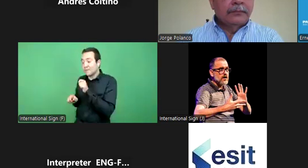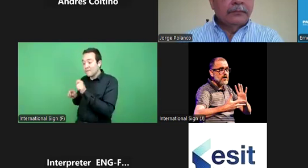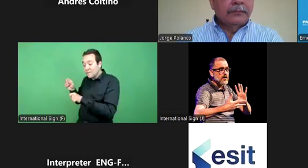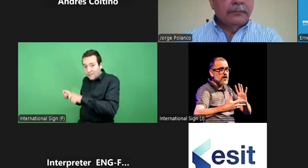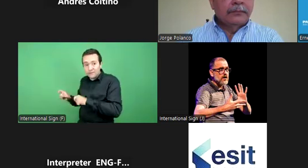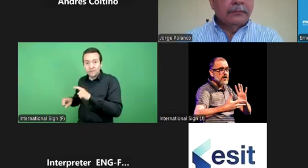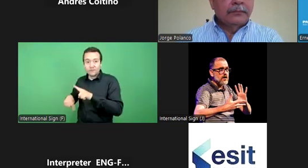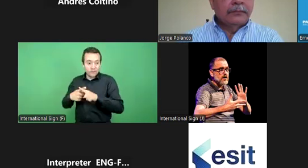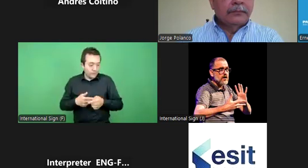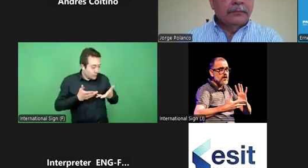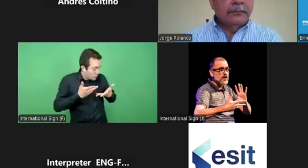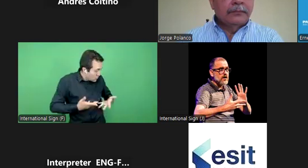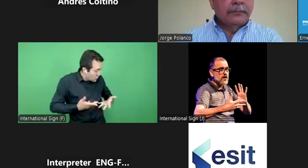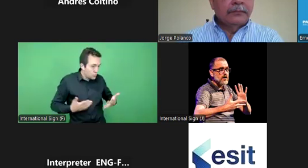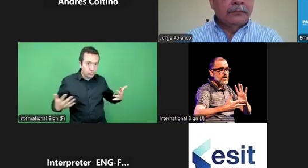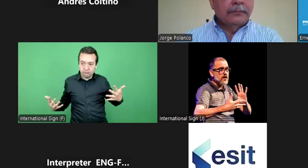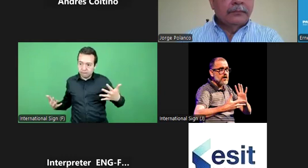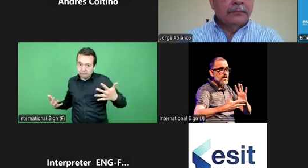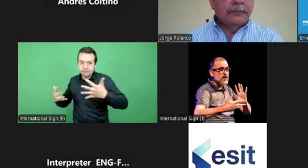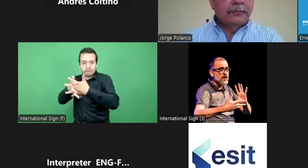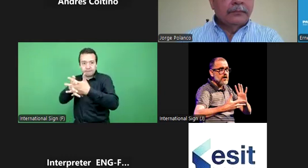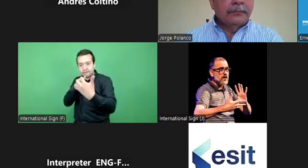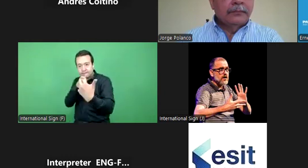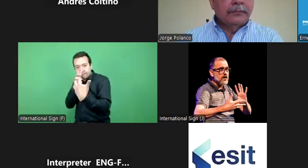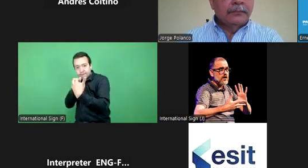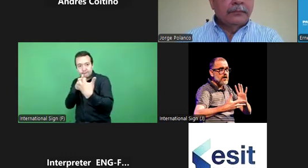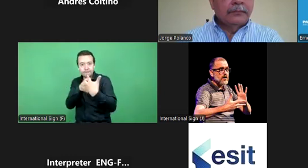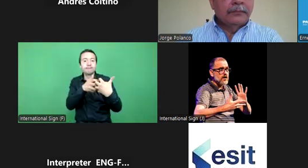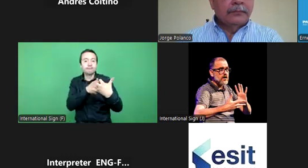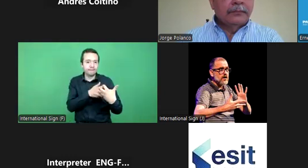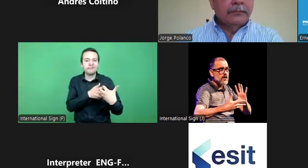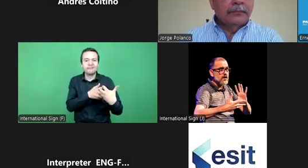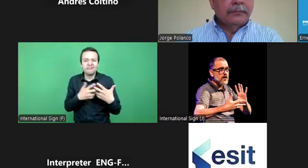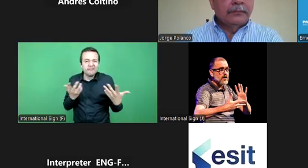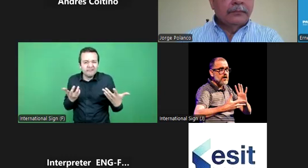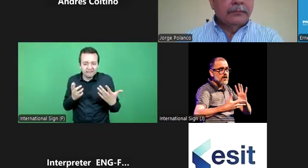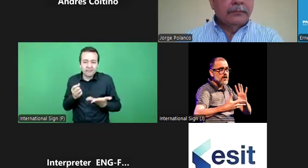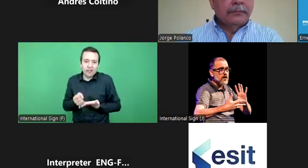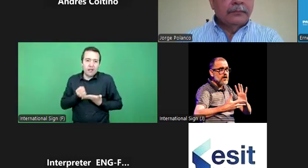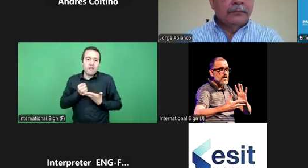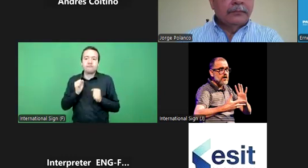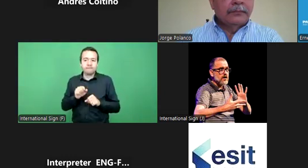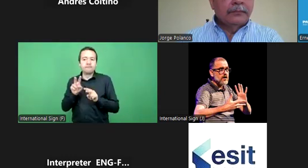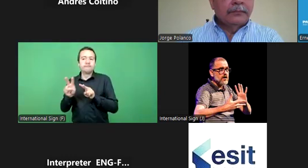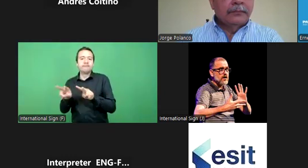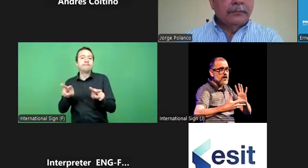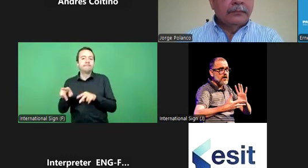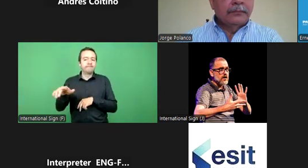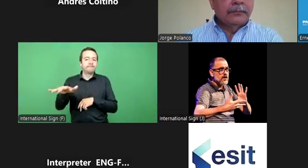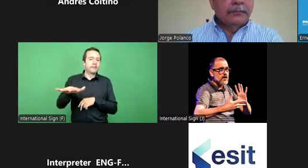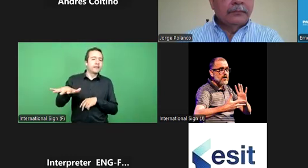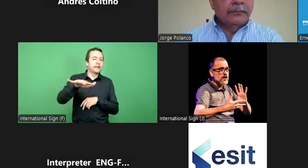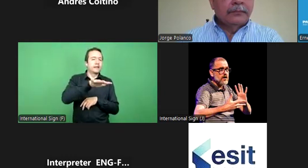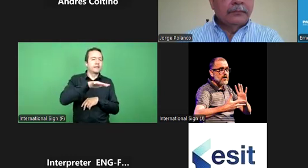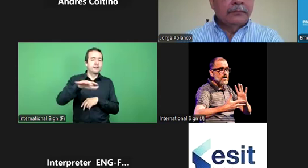on the areas that we wanted to strategically move with. So as I indicated before,